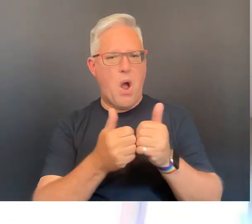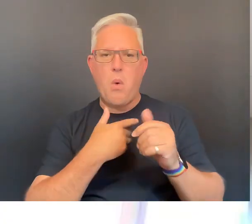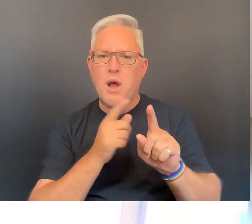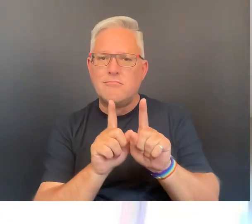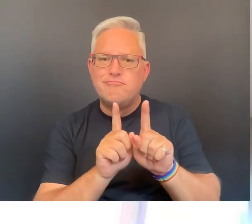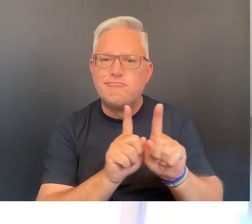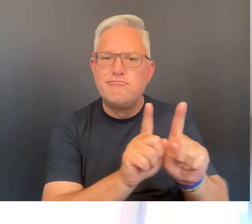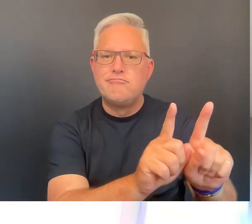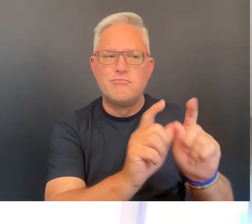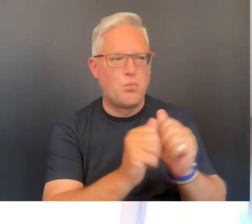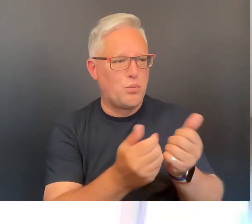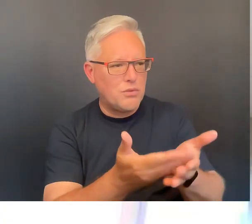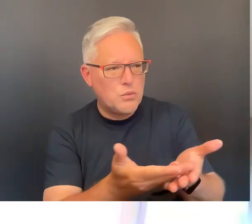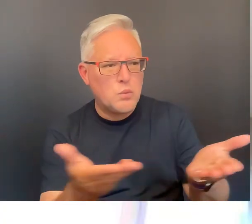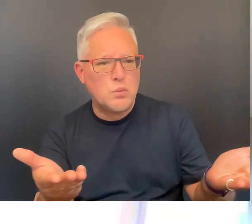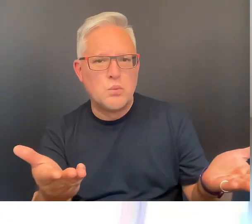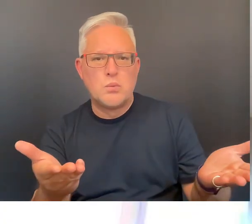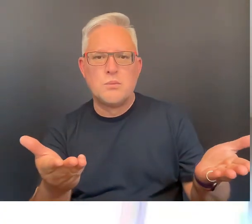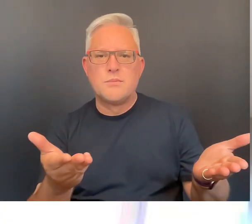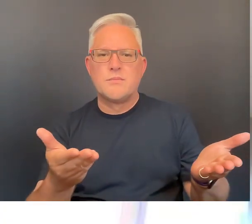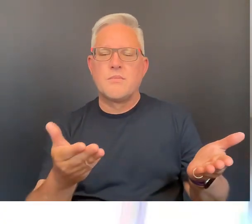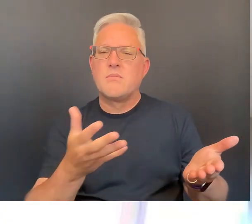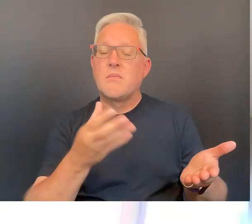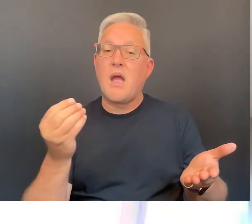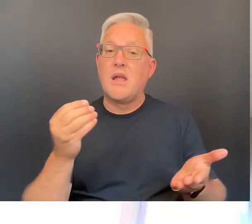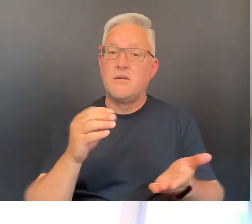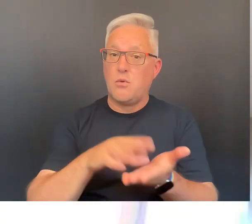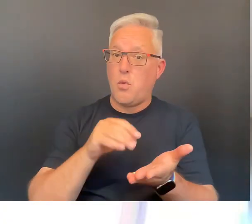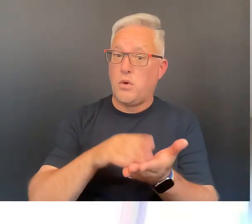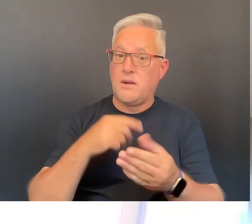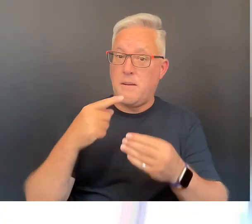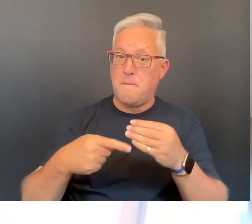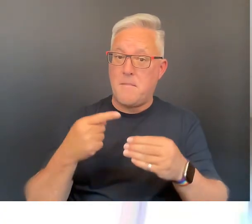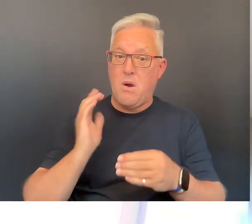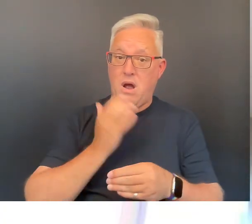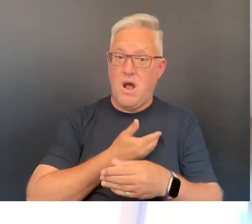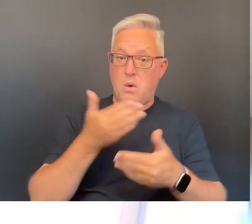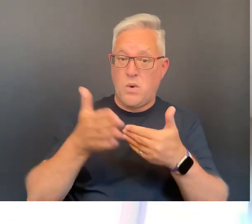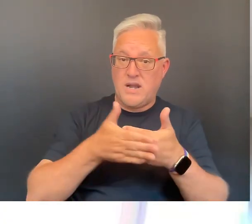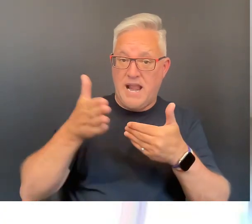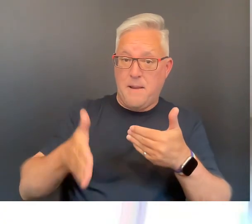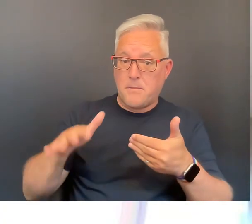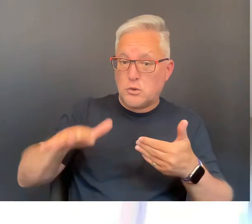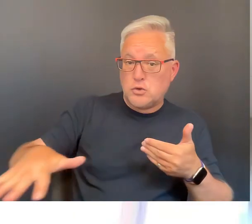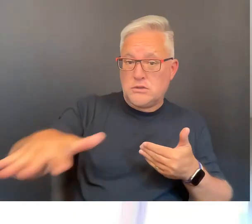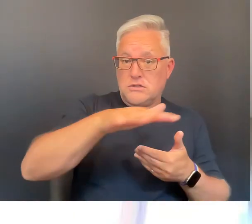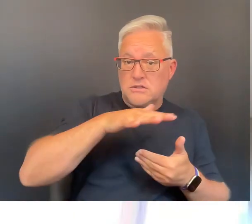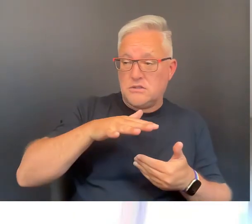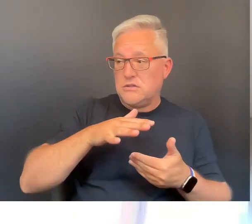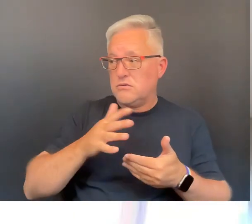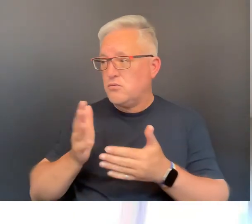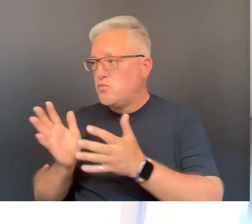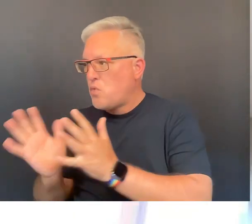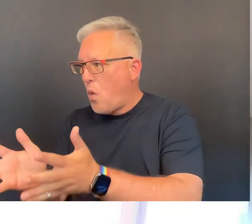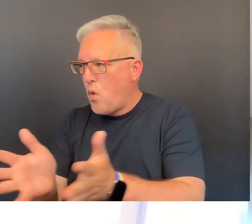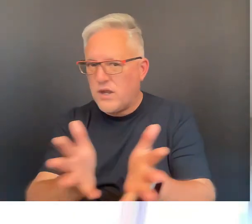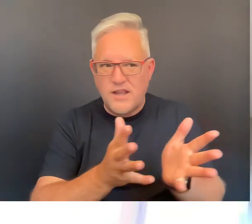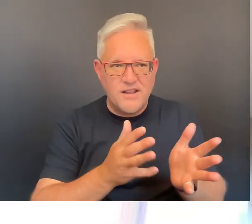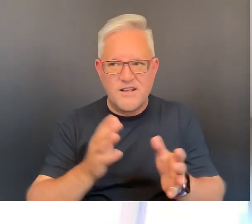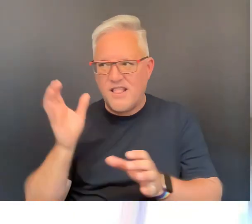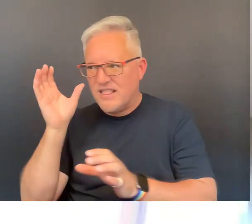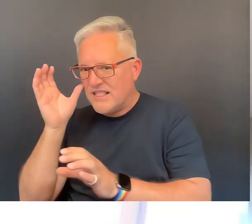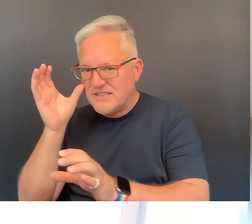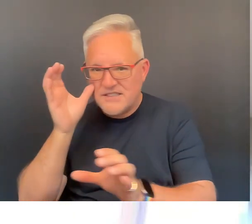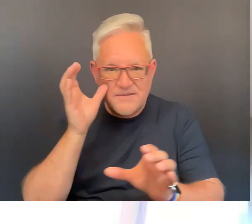that? And then learning about our neighbors, talking, listening. So we just